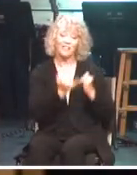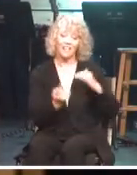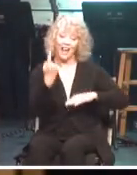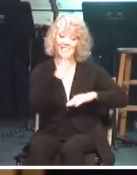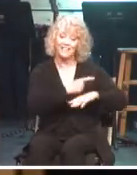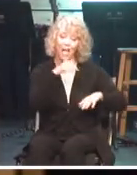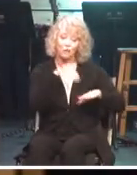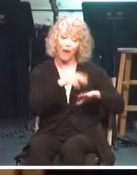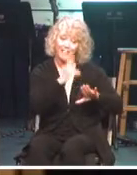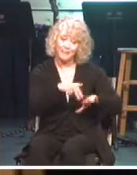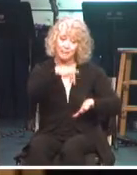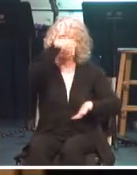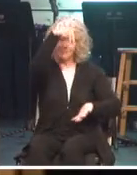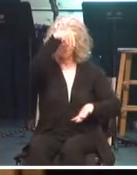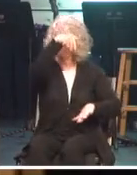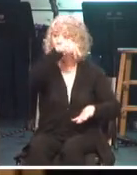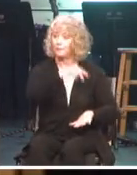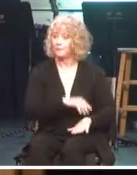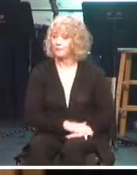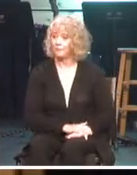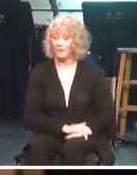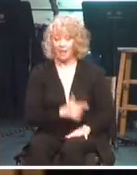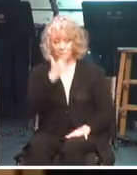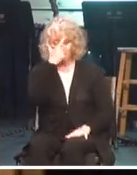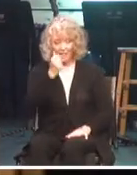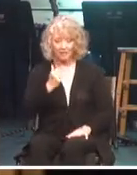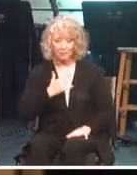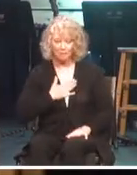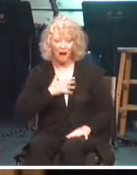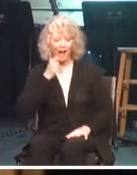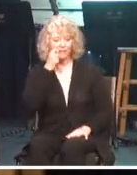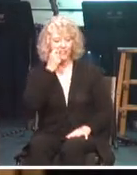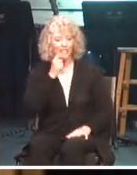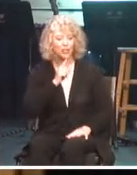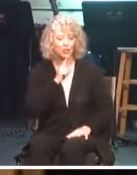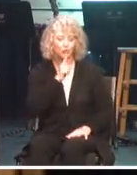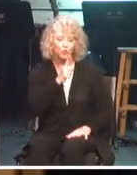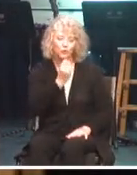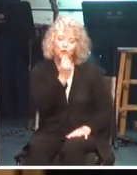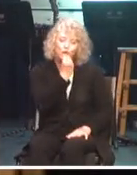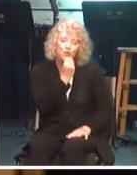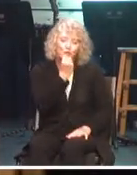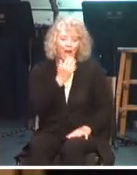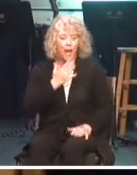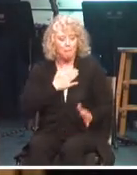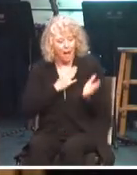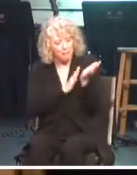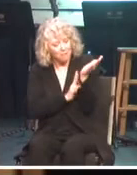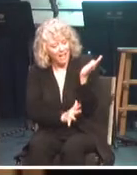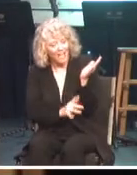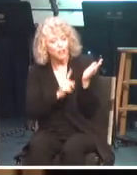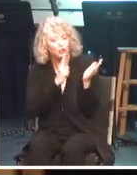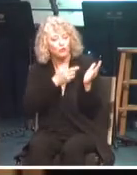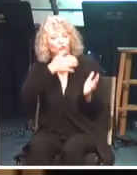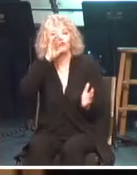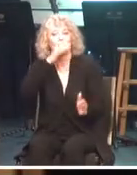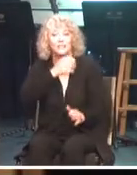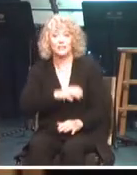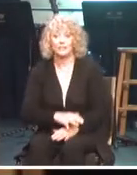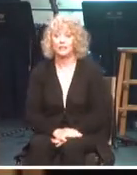on the last day. For my flesh is true food, and my blood is true drink.